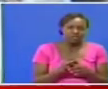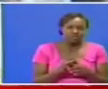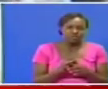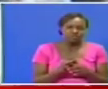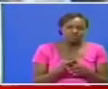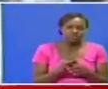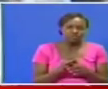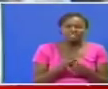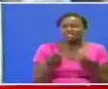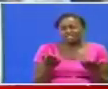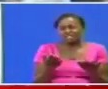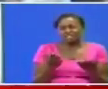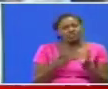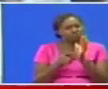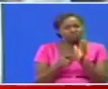This is a hard reality.